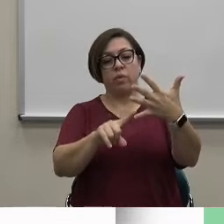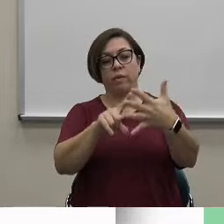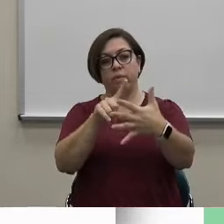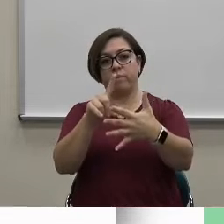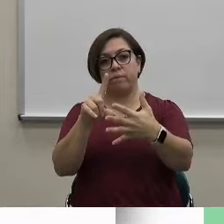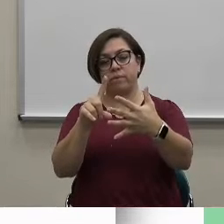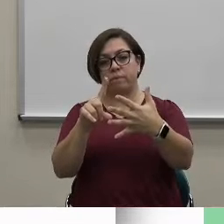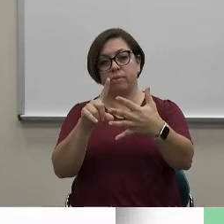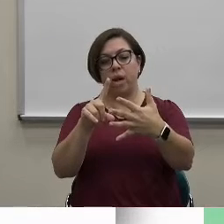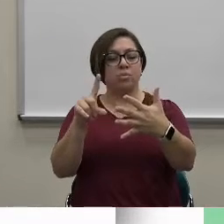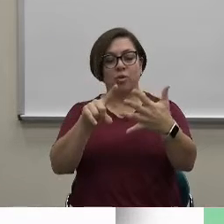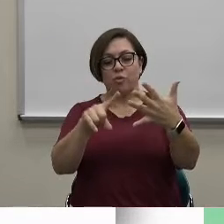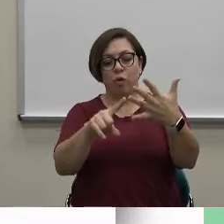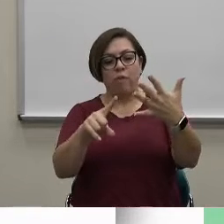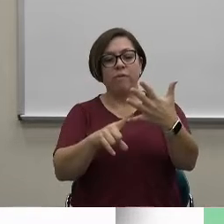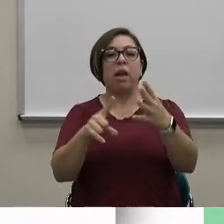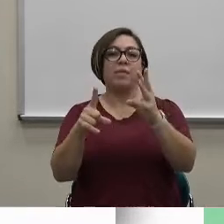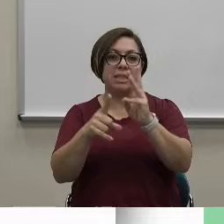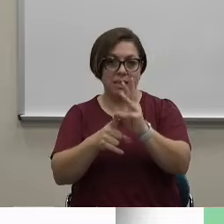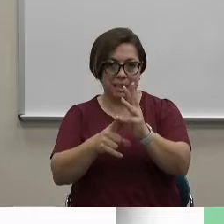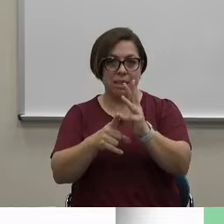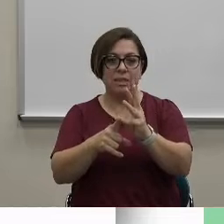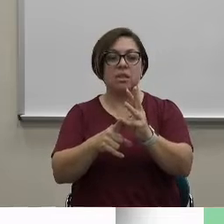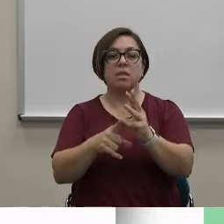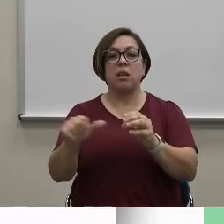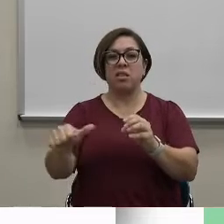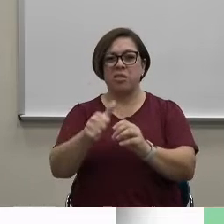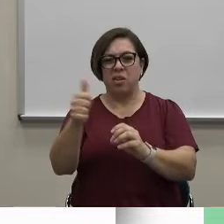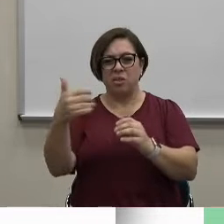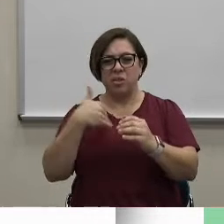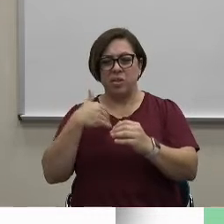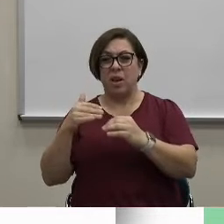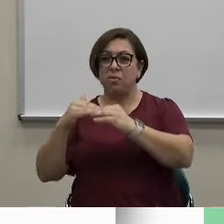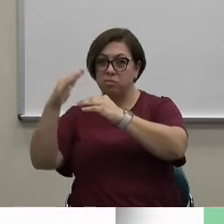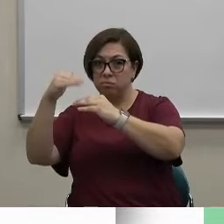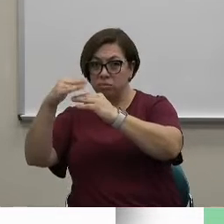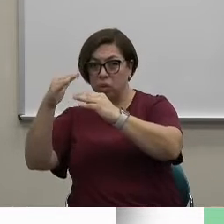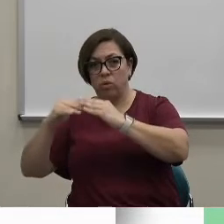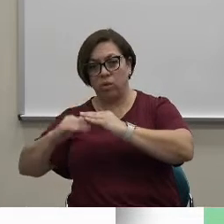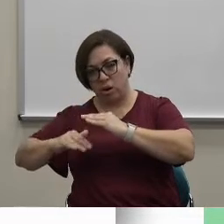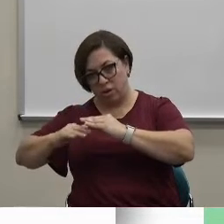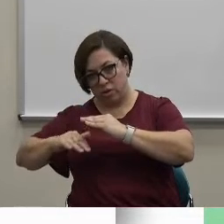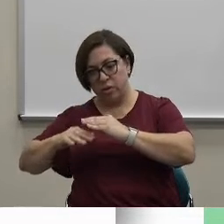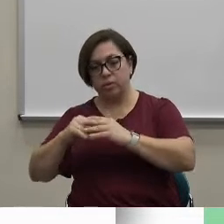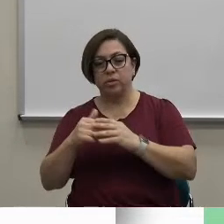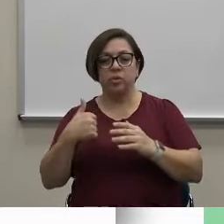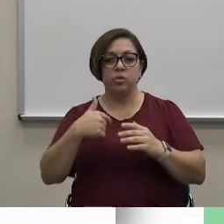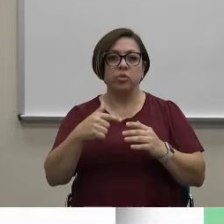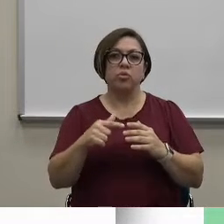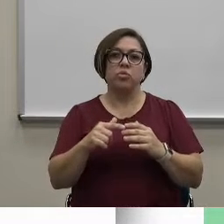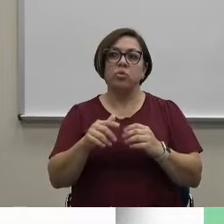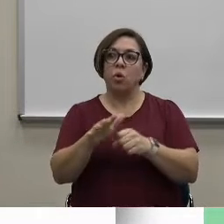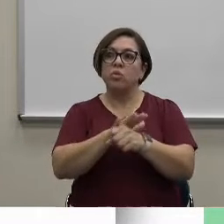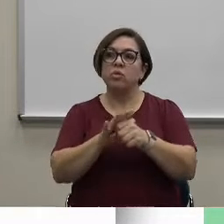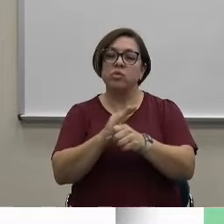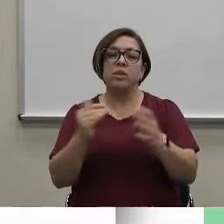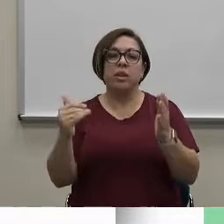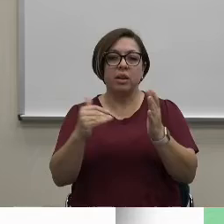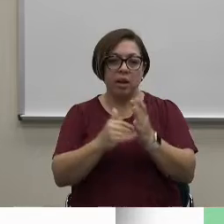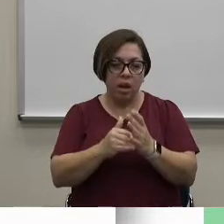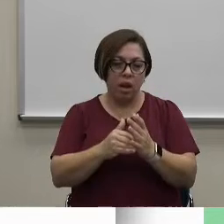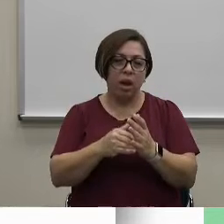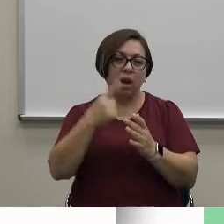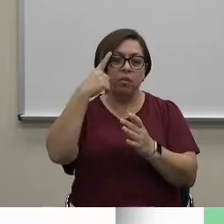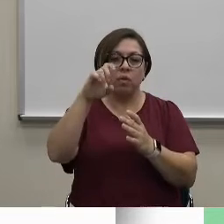close, but the others are either overpopulated or underpopulated. And so the redistricting task, as far as the El